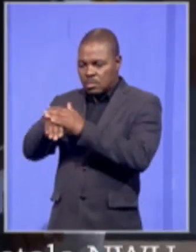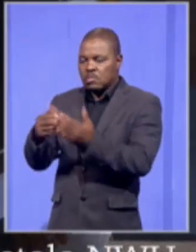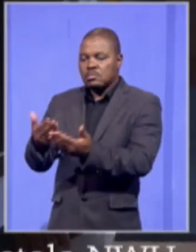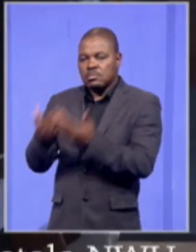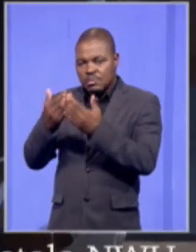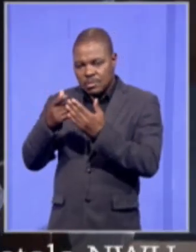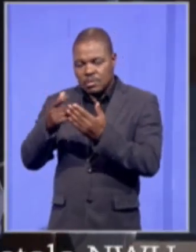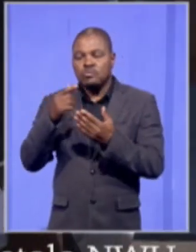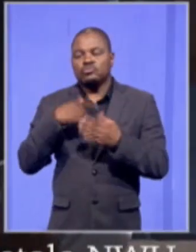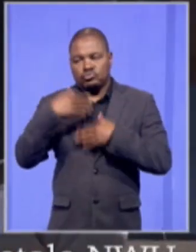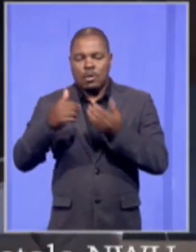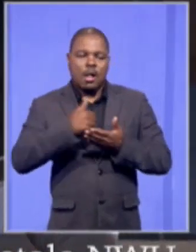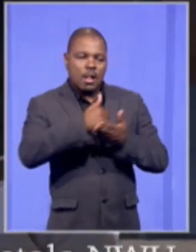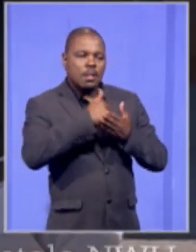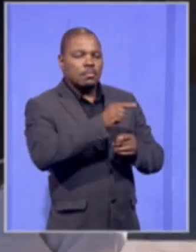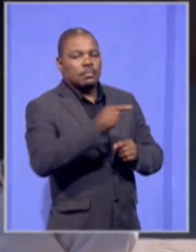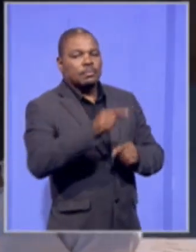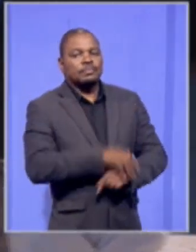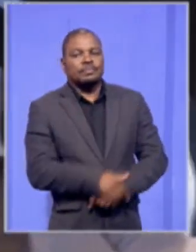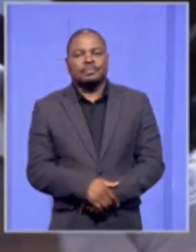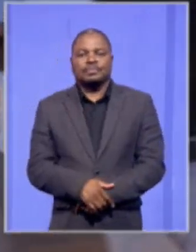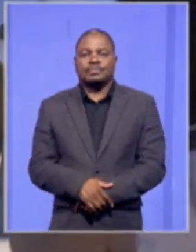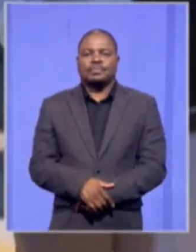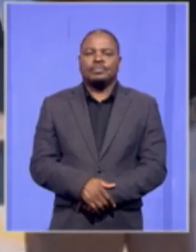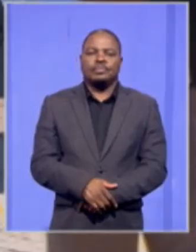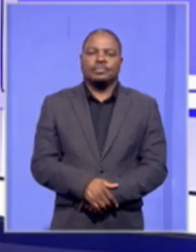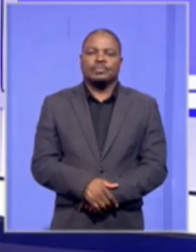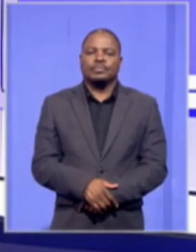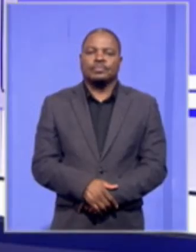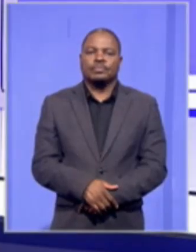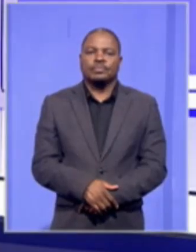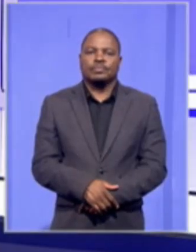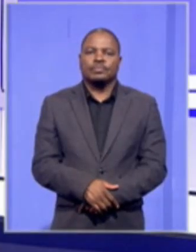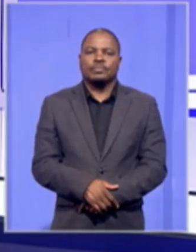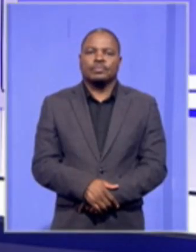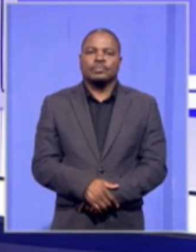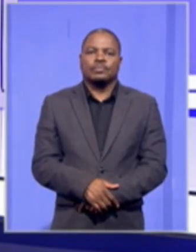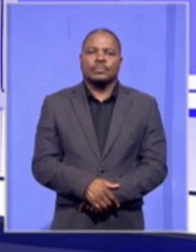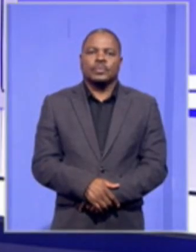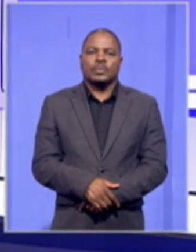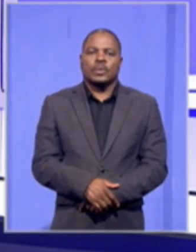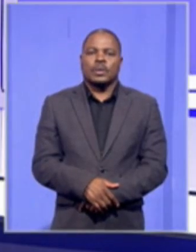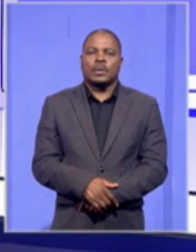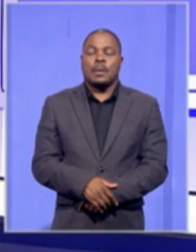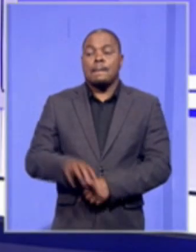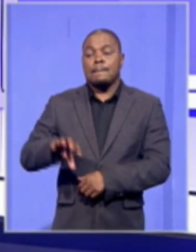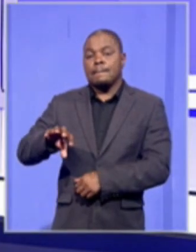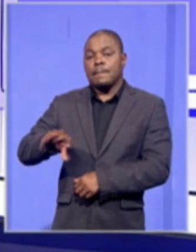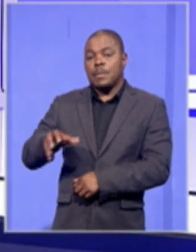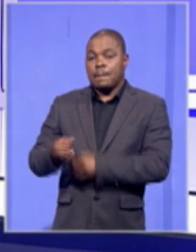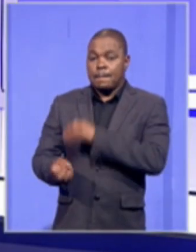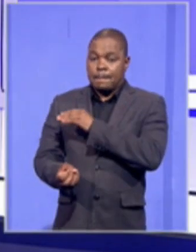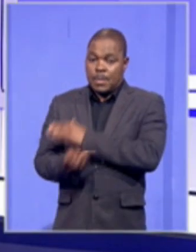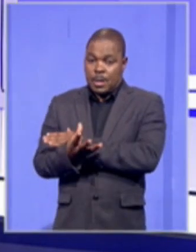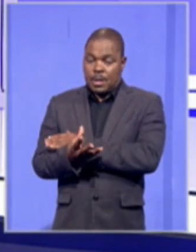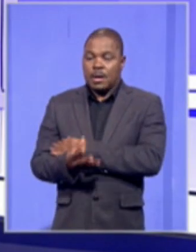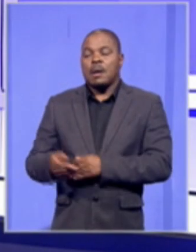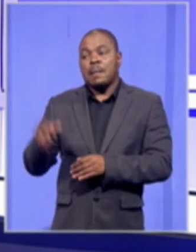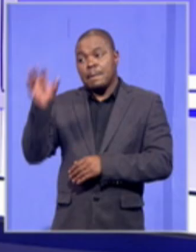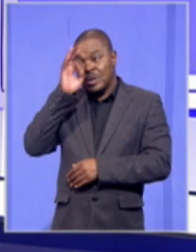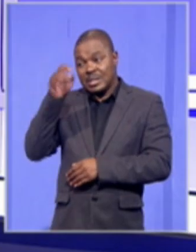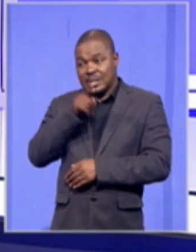Zebron Maine, SABC News, Mahikeng. Maphodisa a province ya Mpumalanga ra lota mehlala